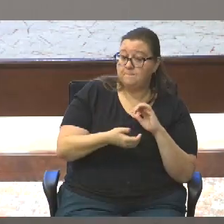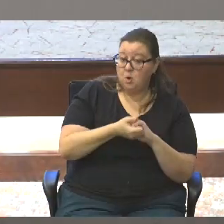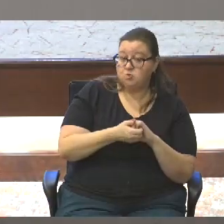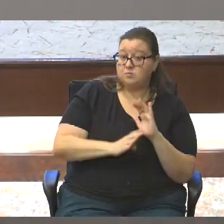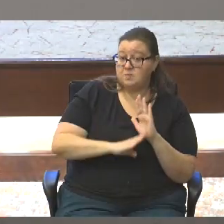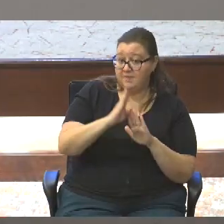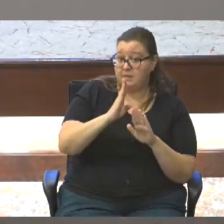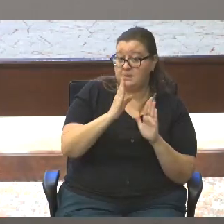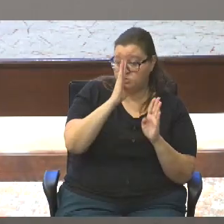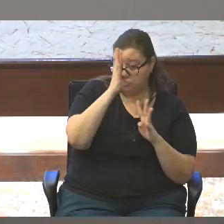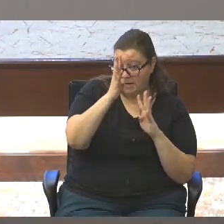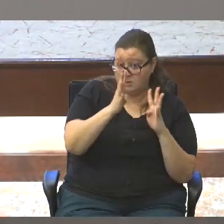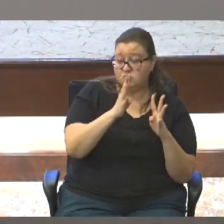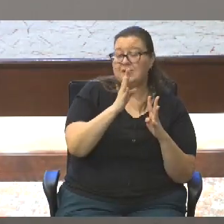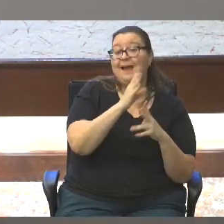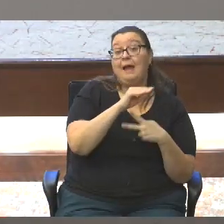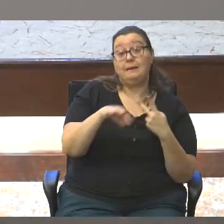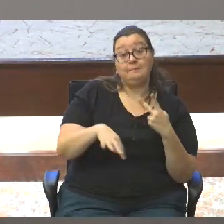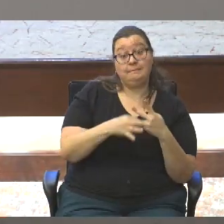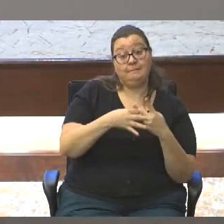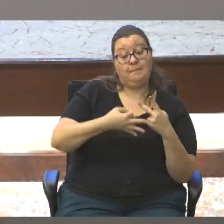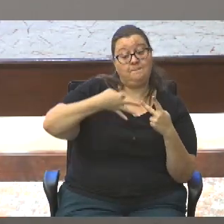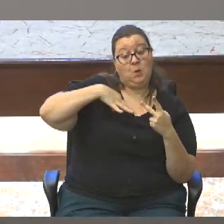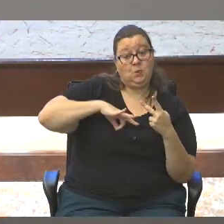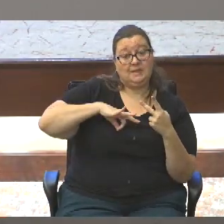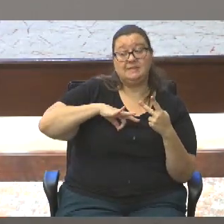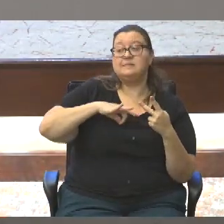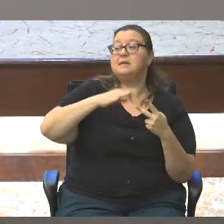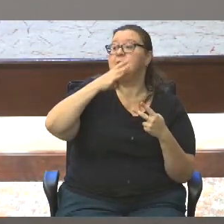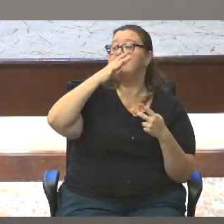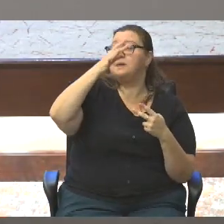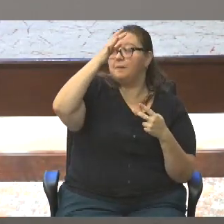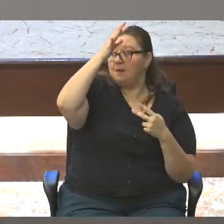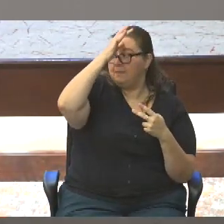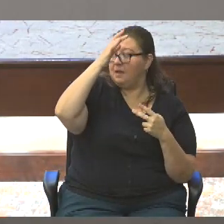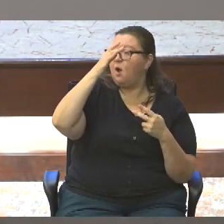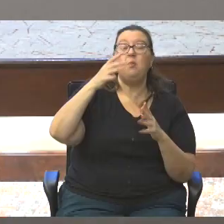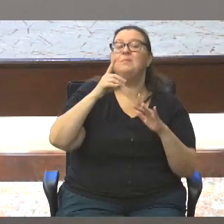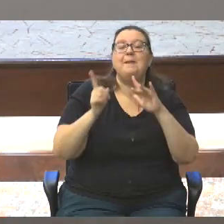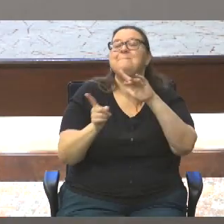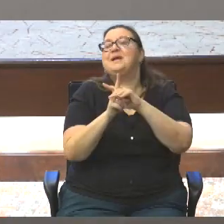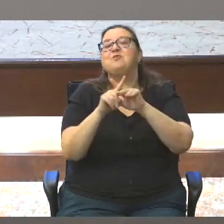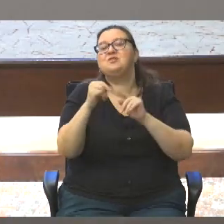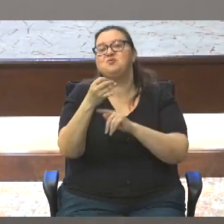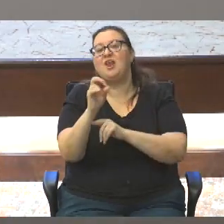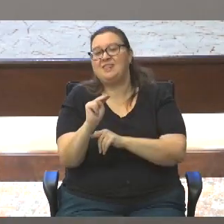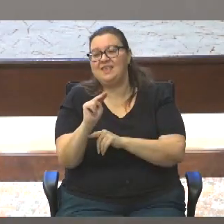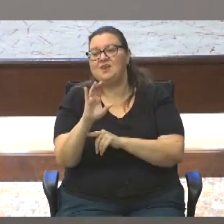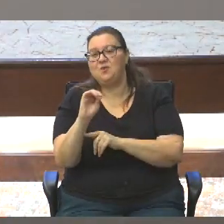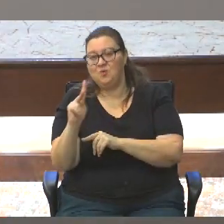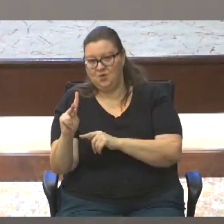development strategy, as well as a bonus appearance by Mr. Jonathan Cook on a playground, I think.